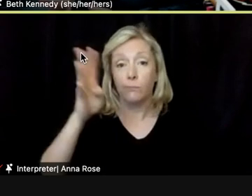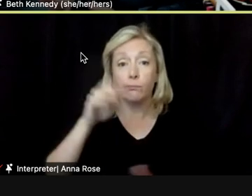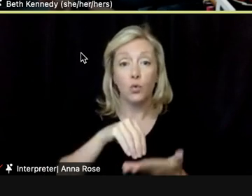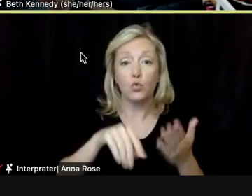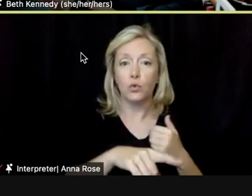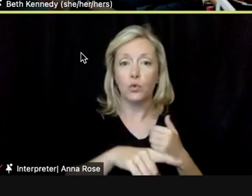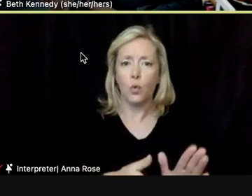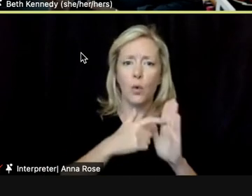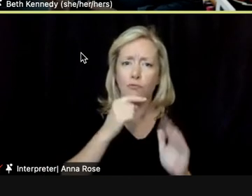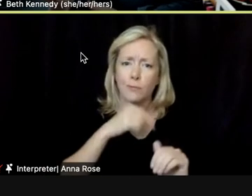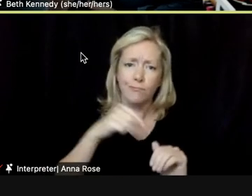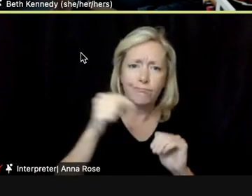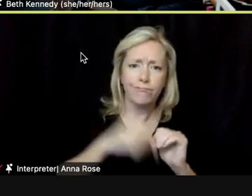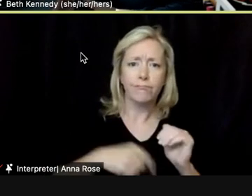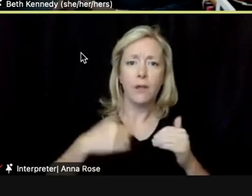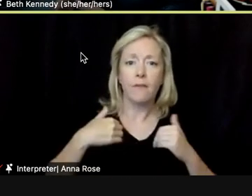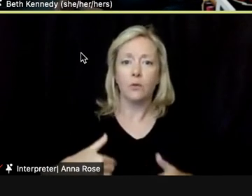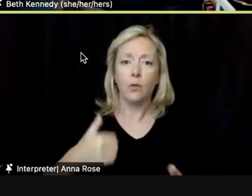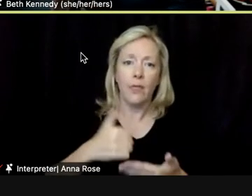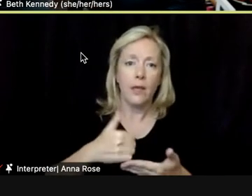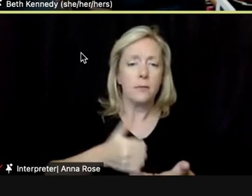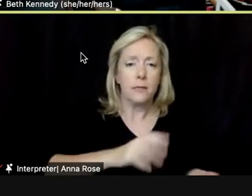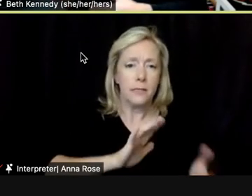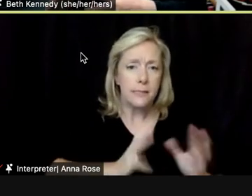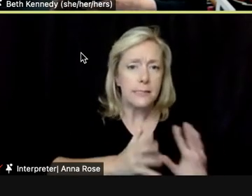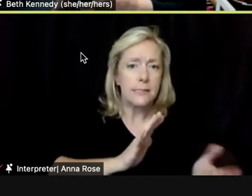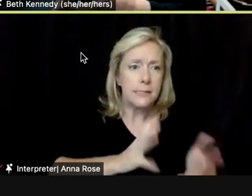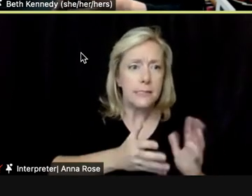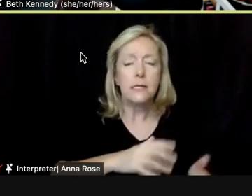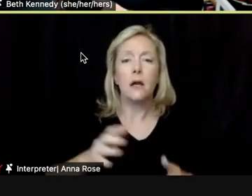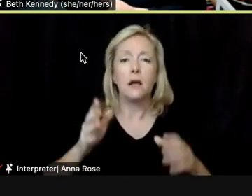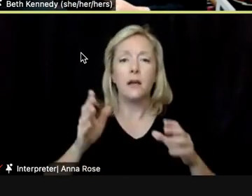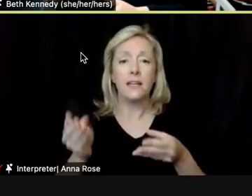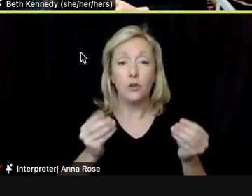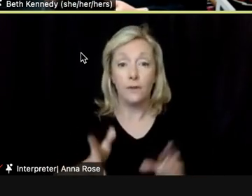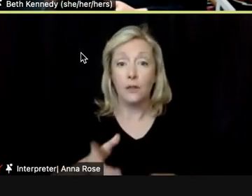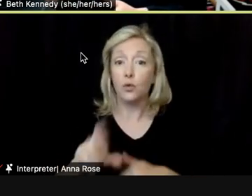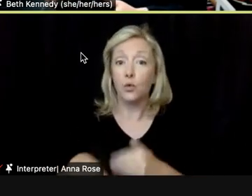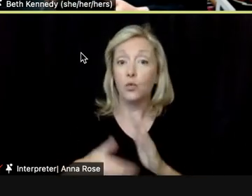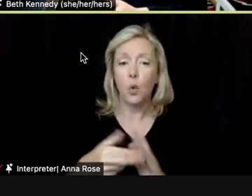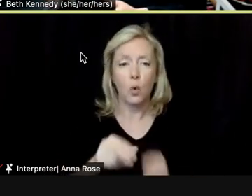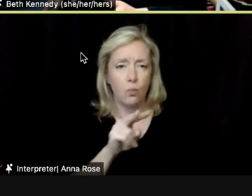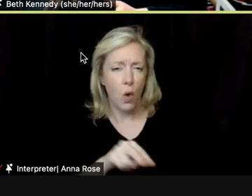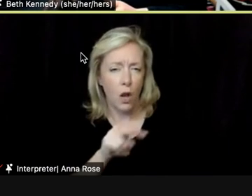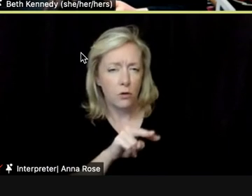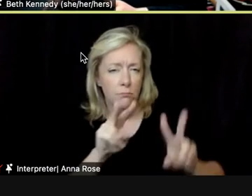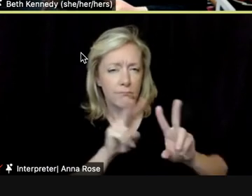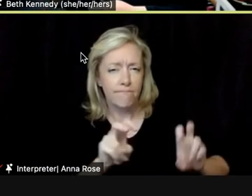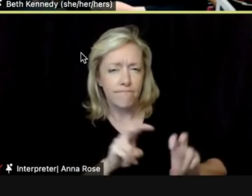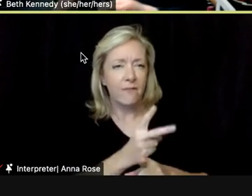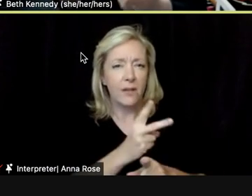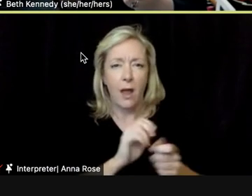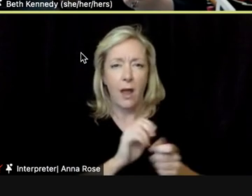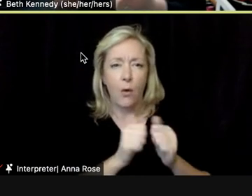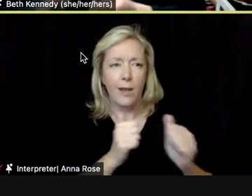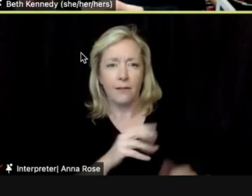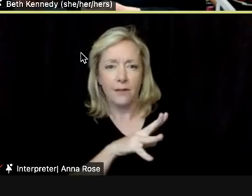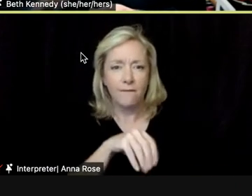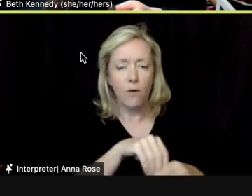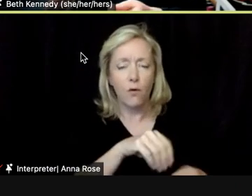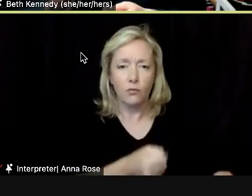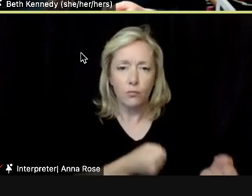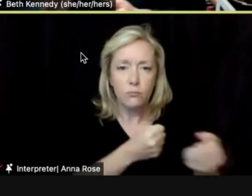intense physical therapy. And so again, the intervener's watching to see if there can be a way that they can help